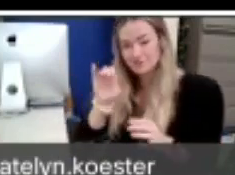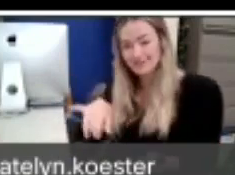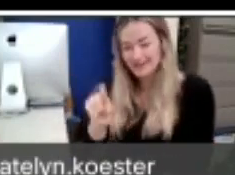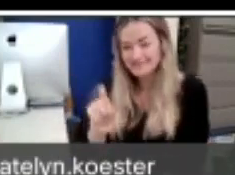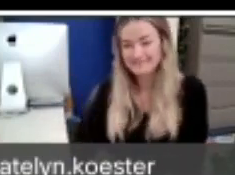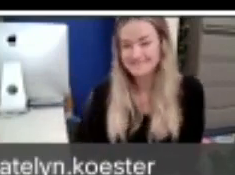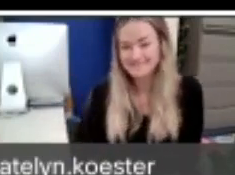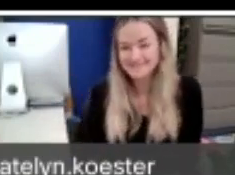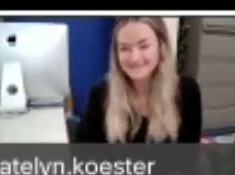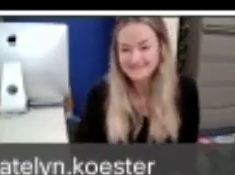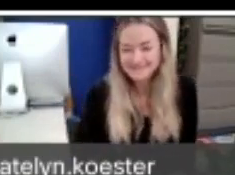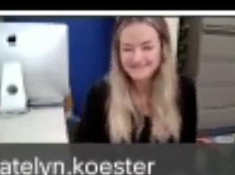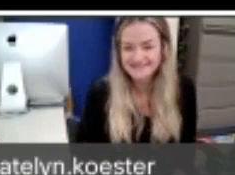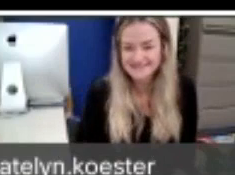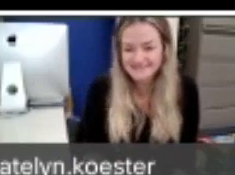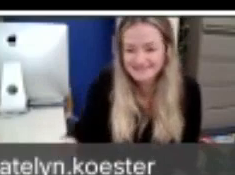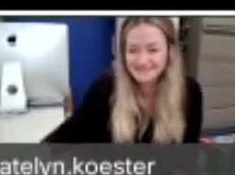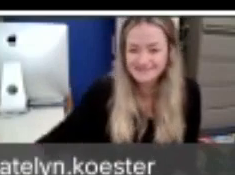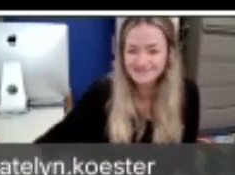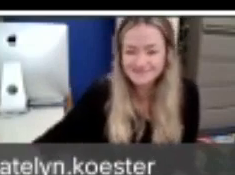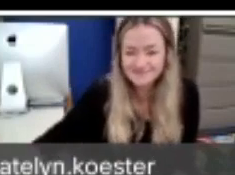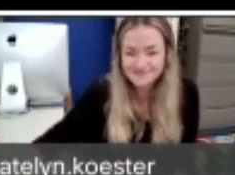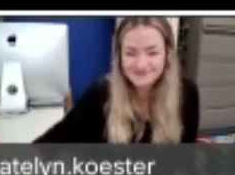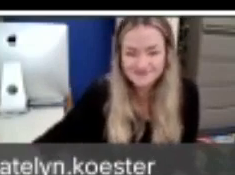name if you'd like to learn to do that.